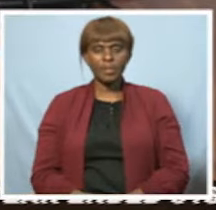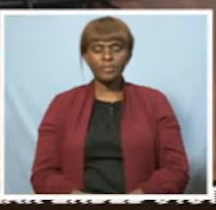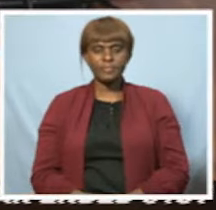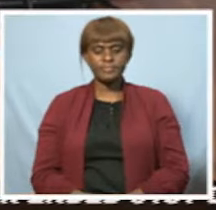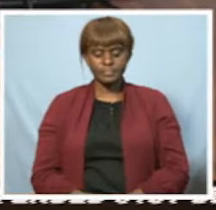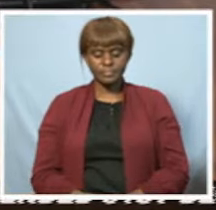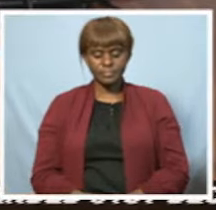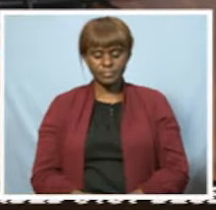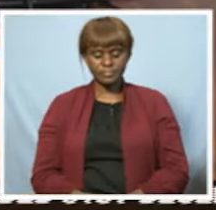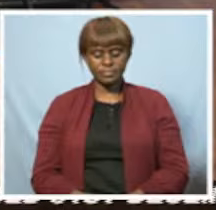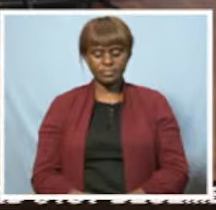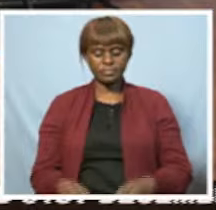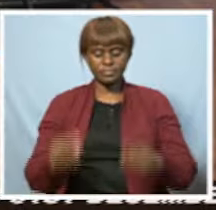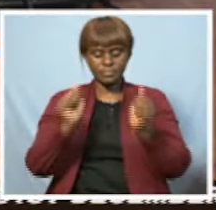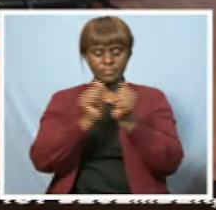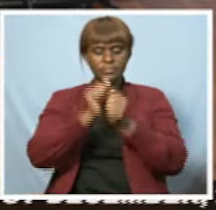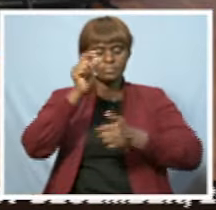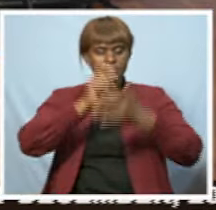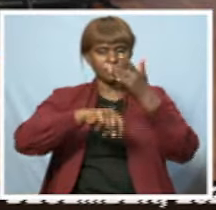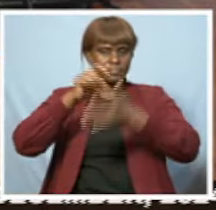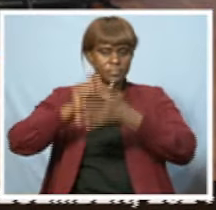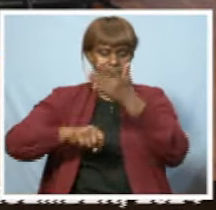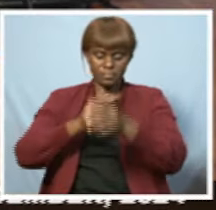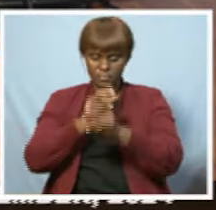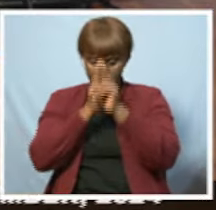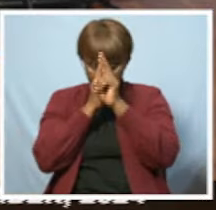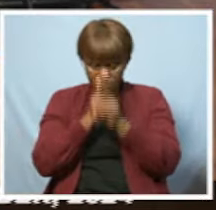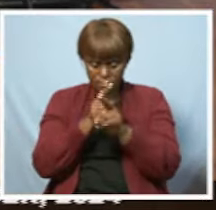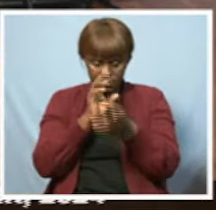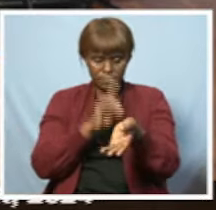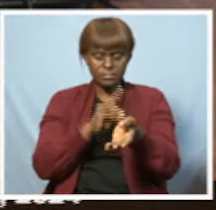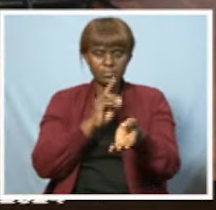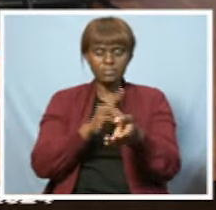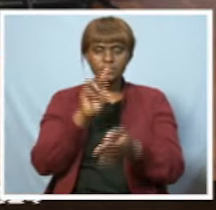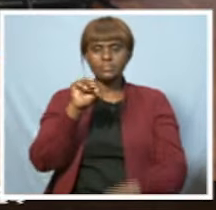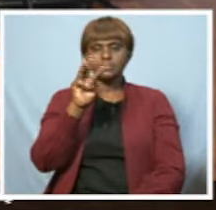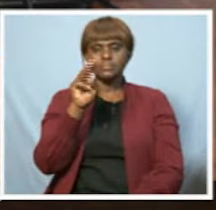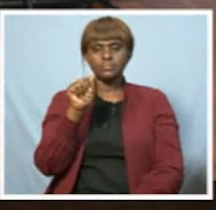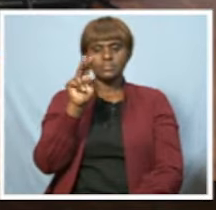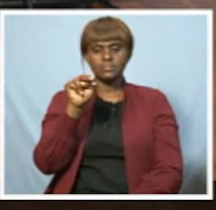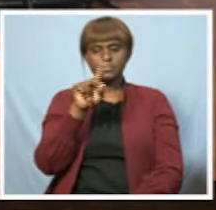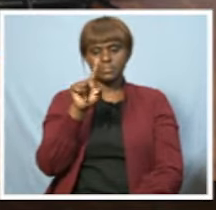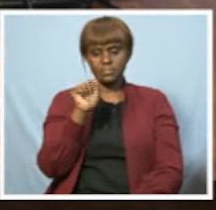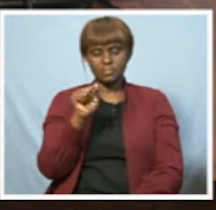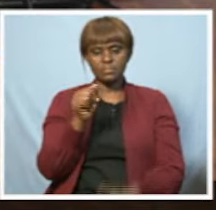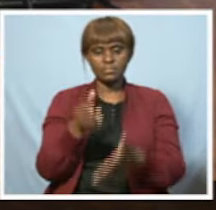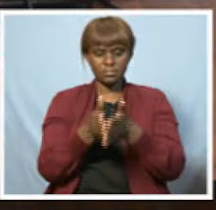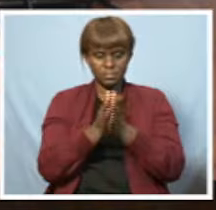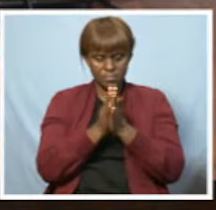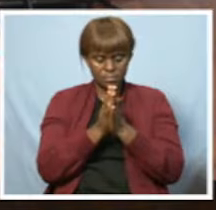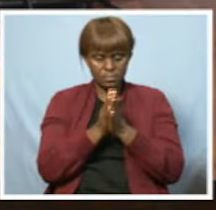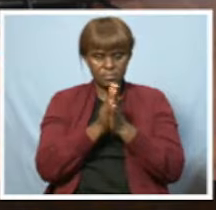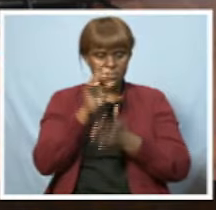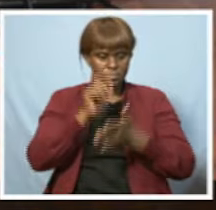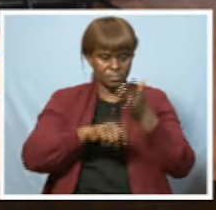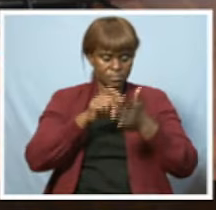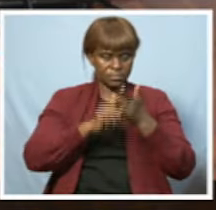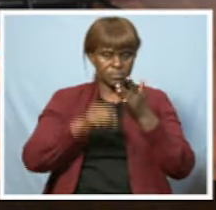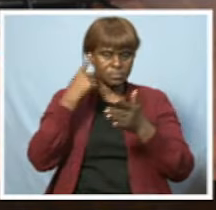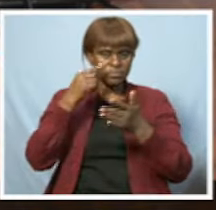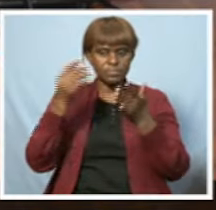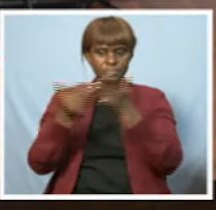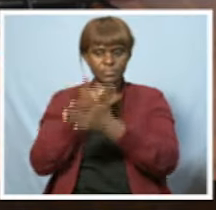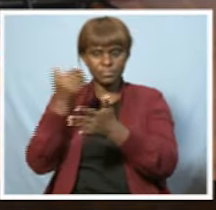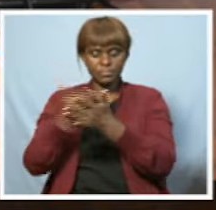In terms of the costs, the Honorable Dr. Mwanza asked that the cost for drilling a new